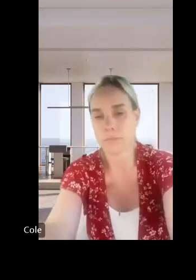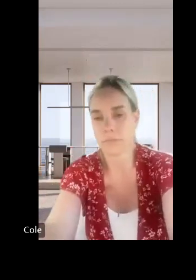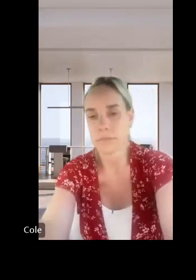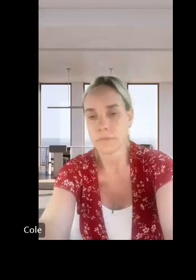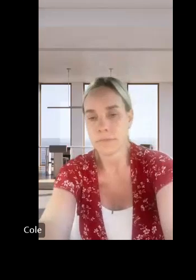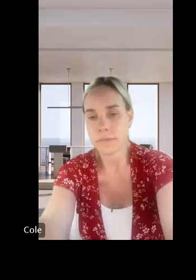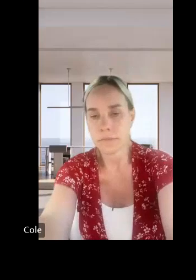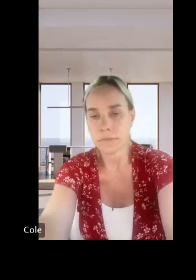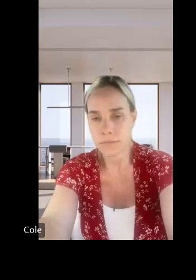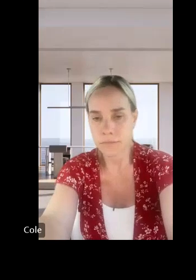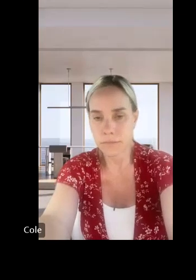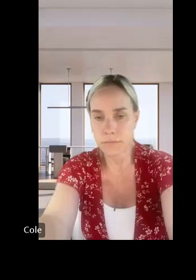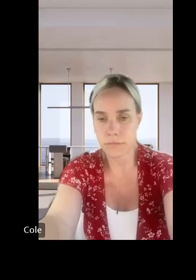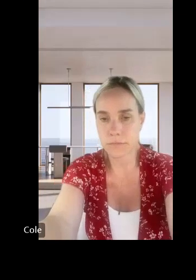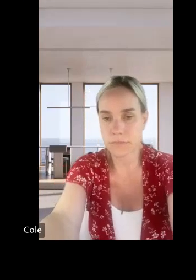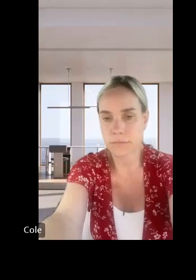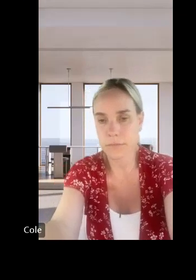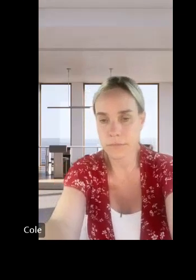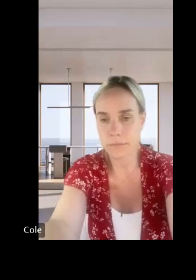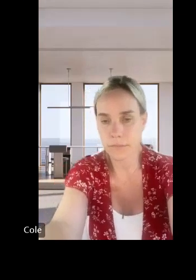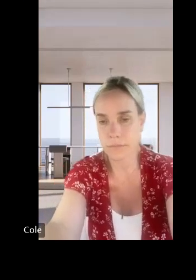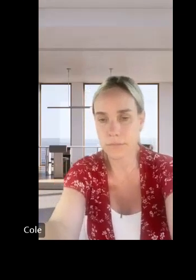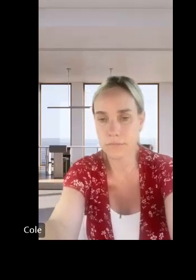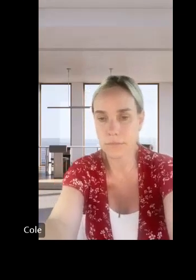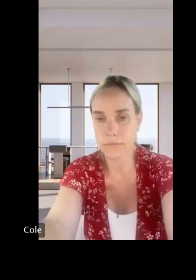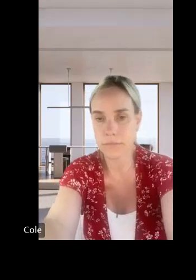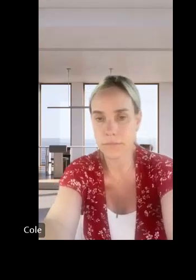equity and resources.